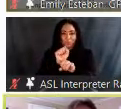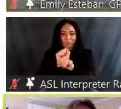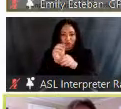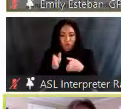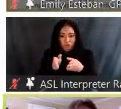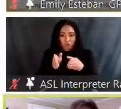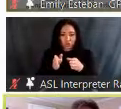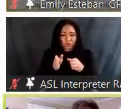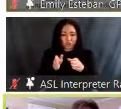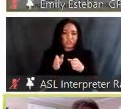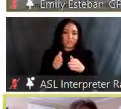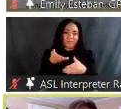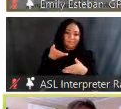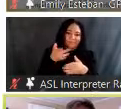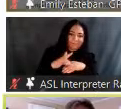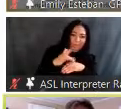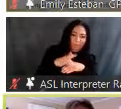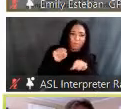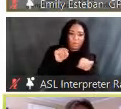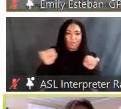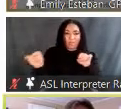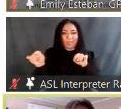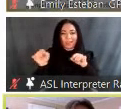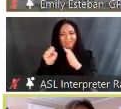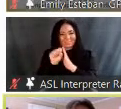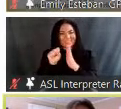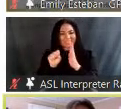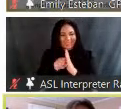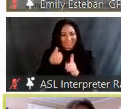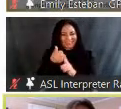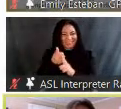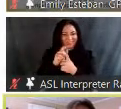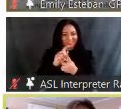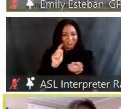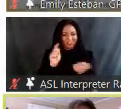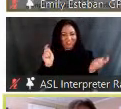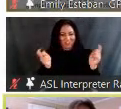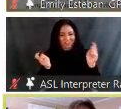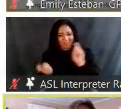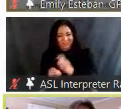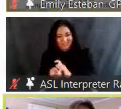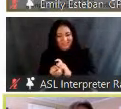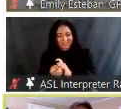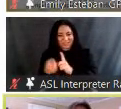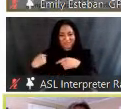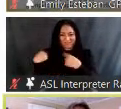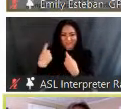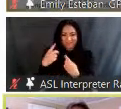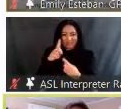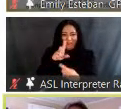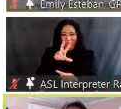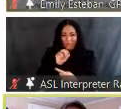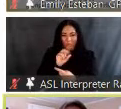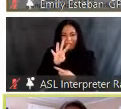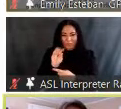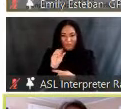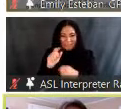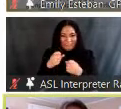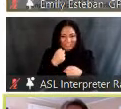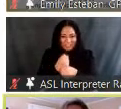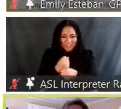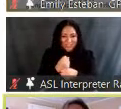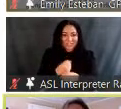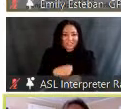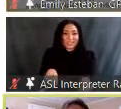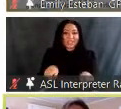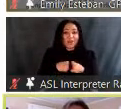somewhat fluid and has changed over the last 30 or 40 years. Secondly, we want to discover how 4 different pre-K